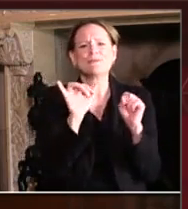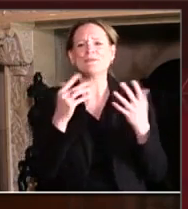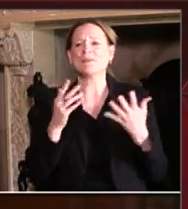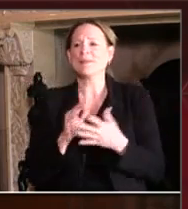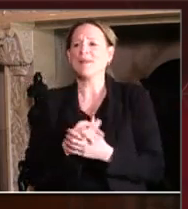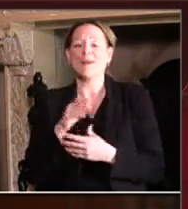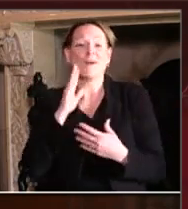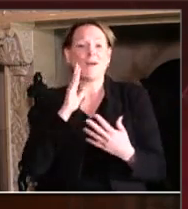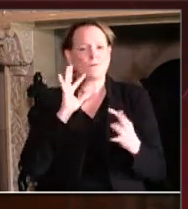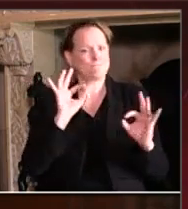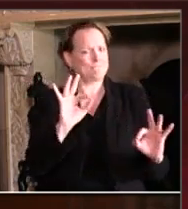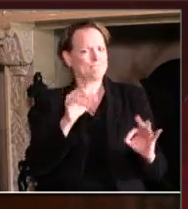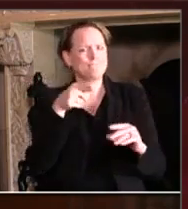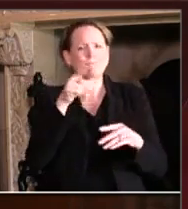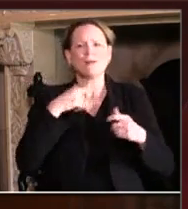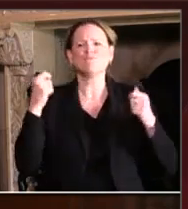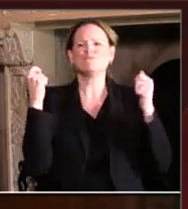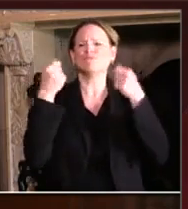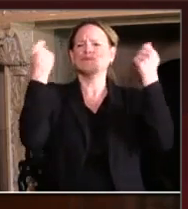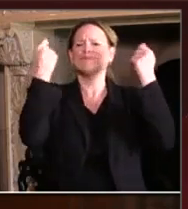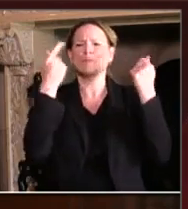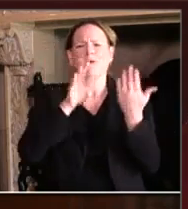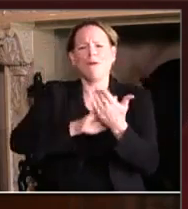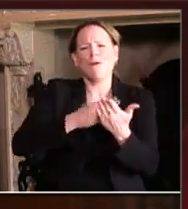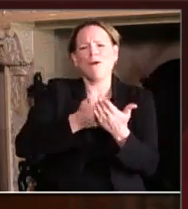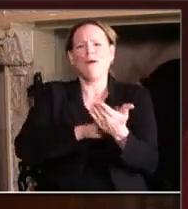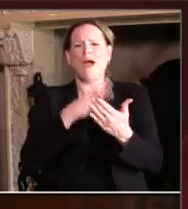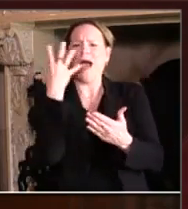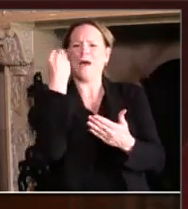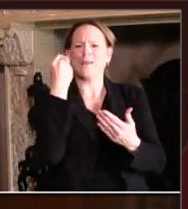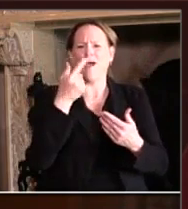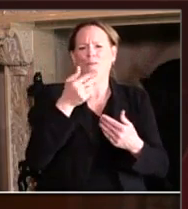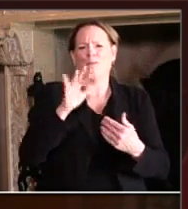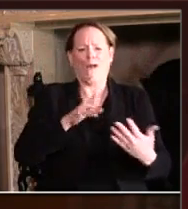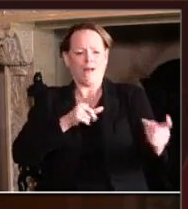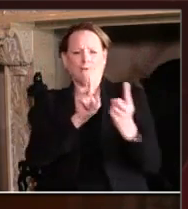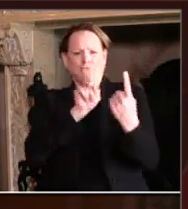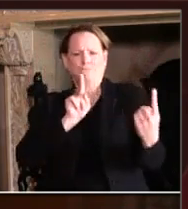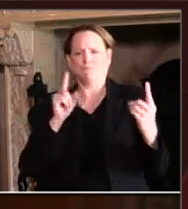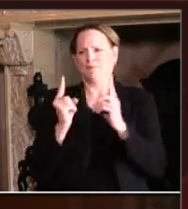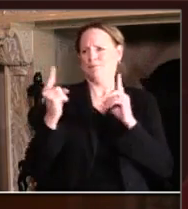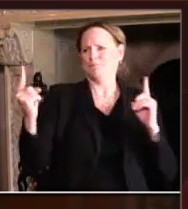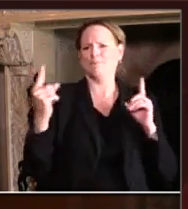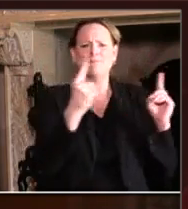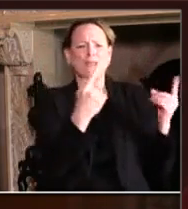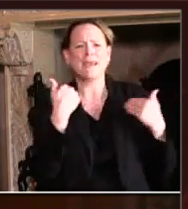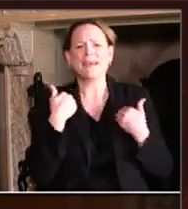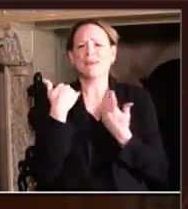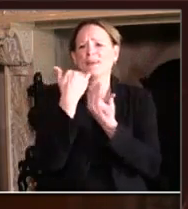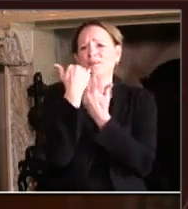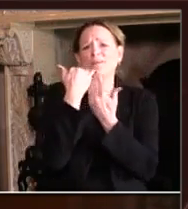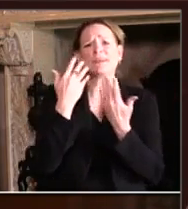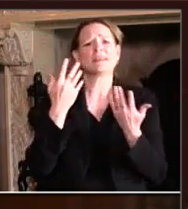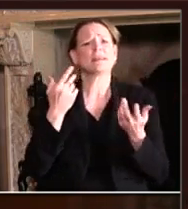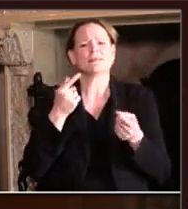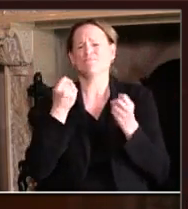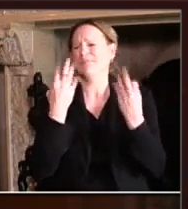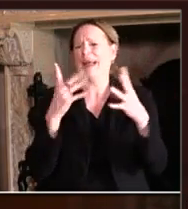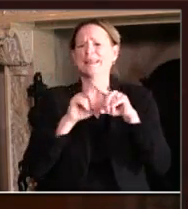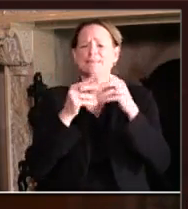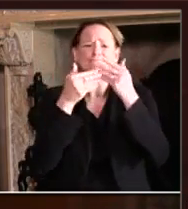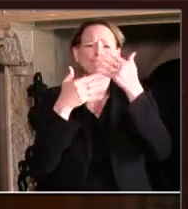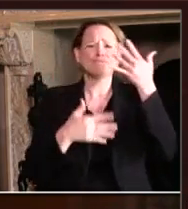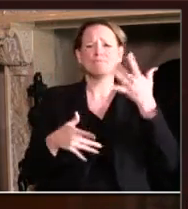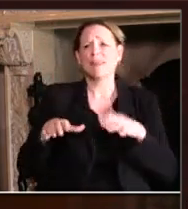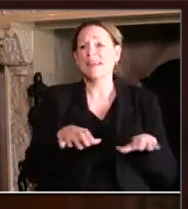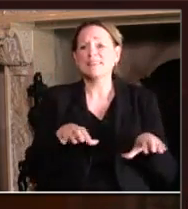and family, bike rides and picnics, and even some fireworks. The weather was ideal for visiting our state parks. I'm told